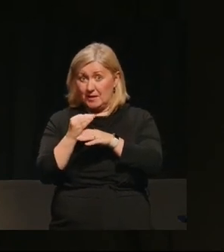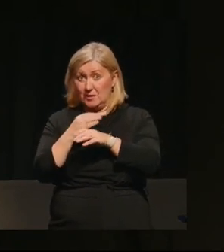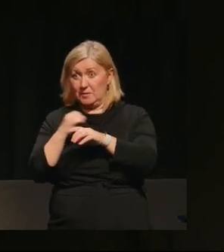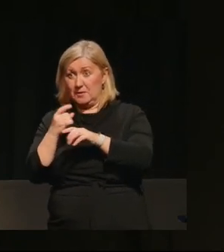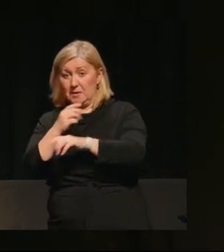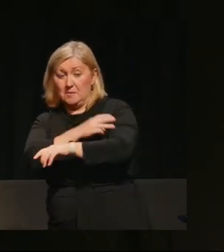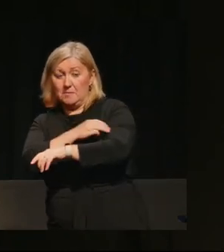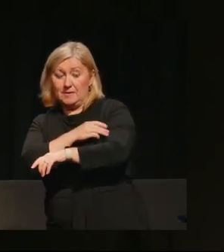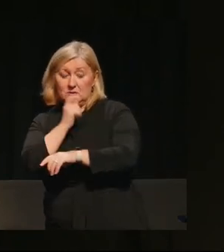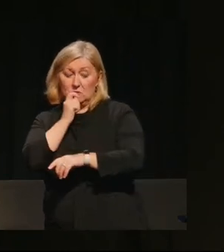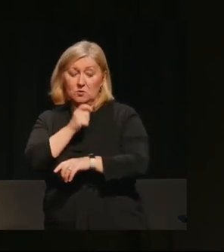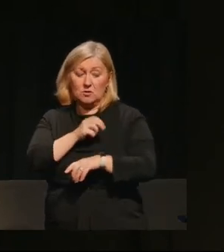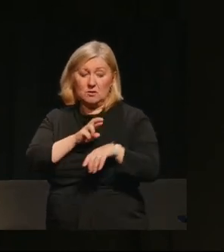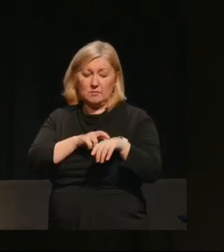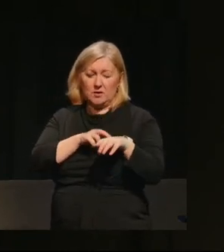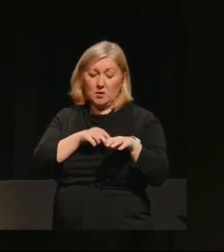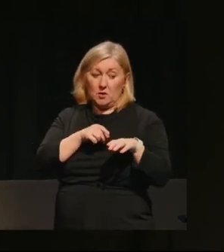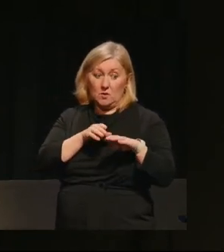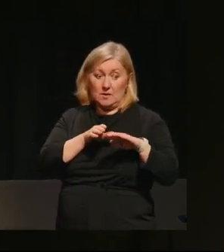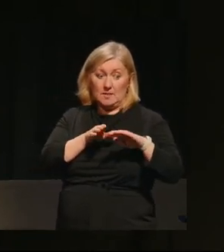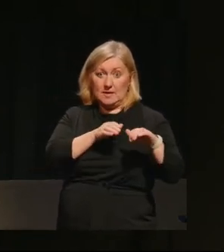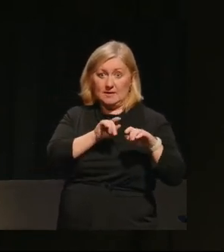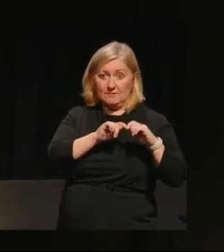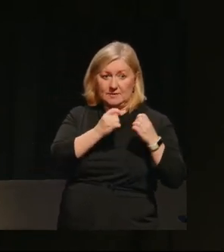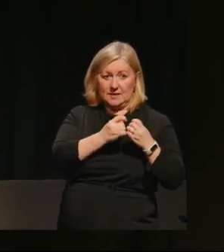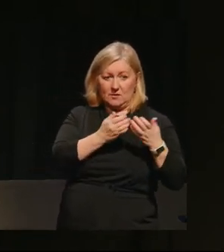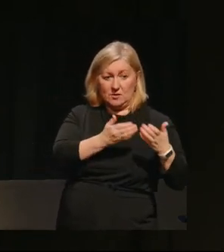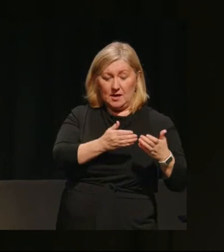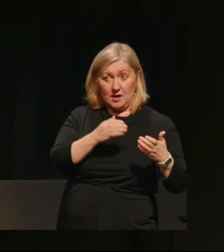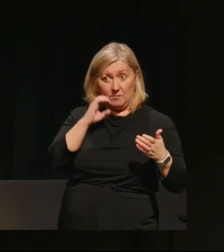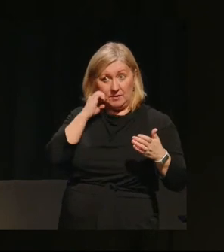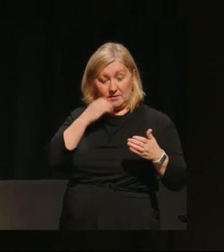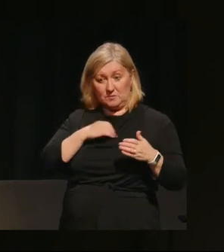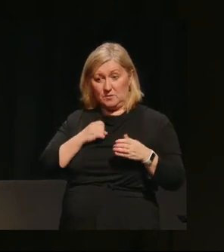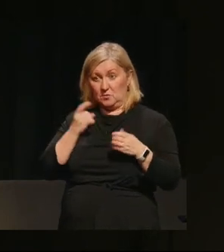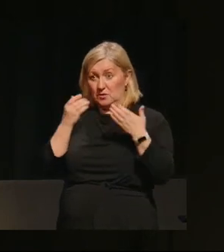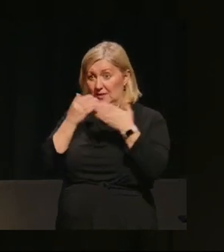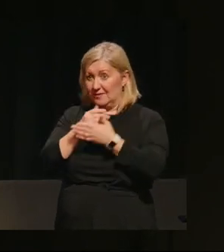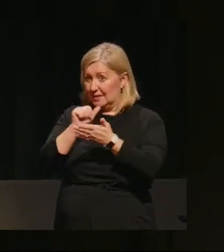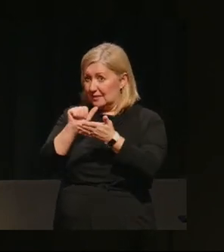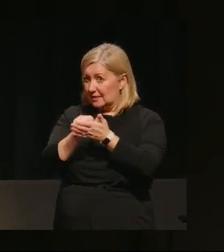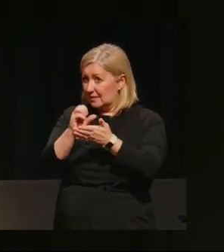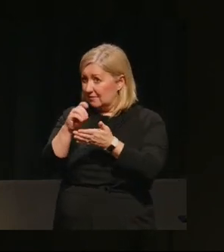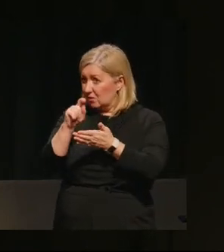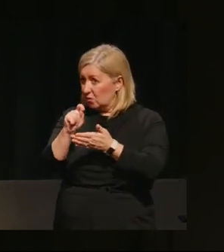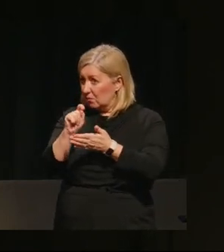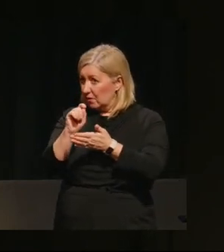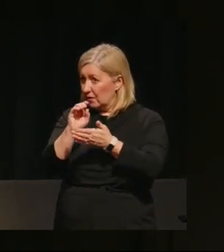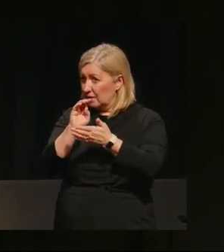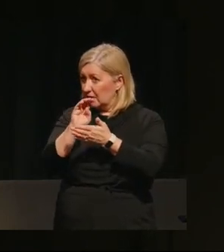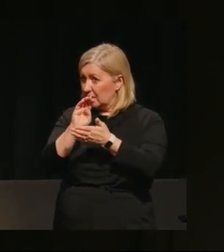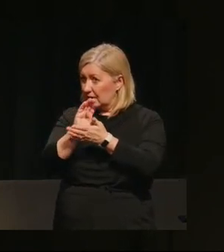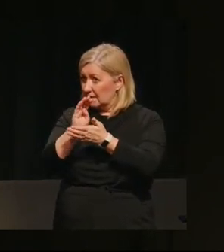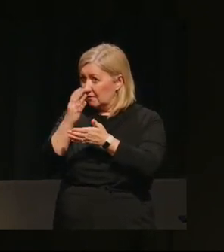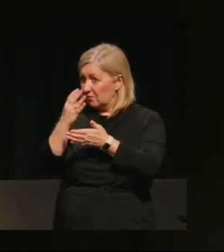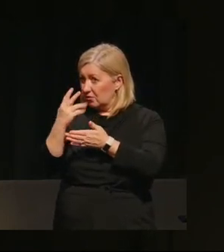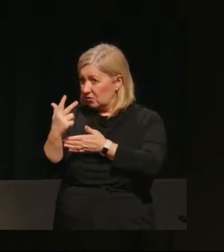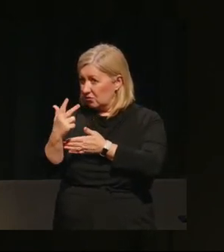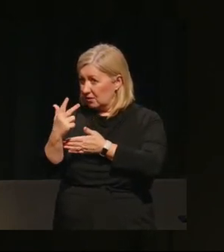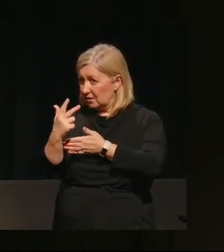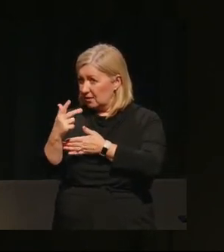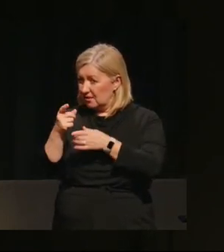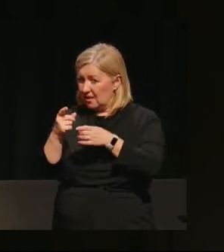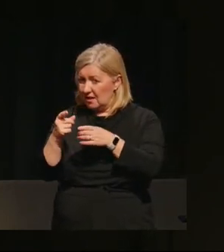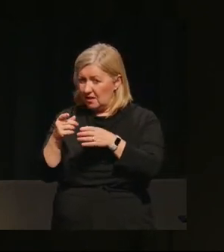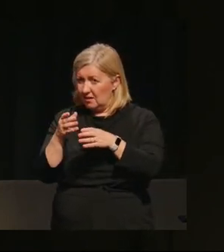SS rounded up the Jewish people of Rome on the 16th of October, 1943. My Italian grandfather's family